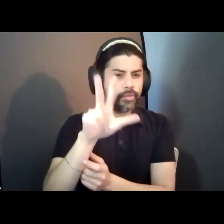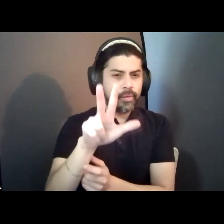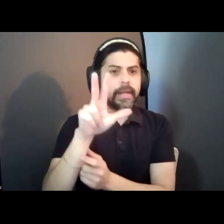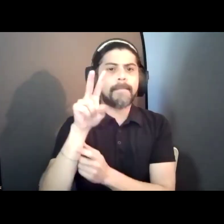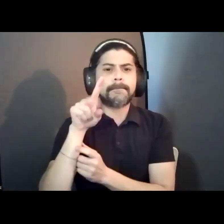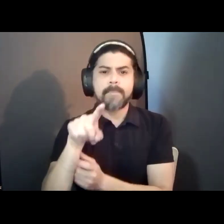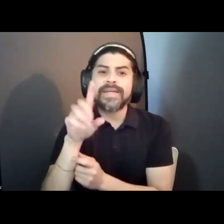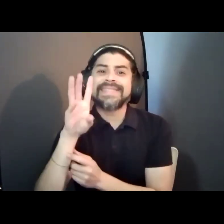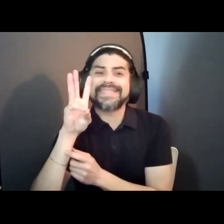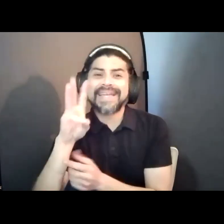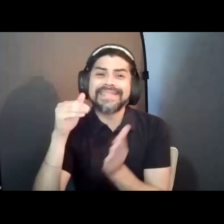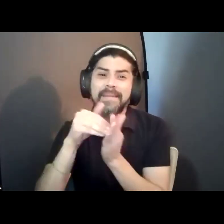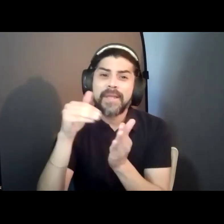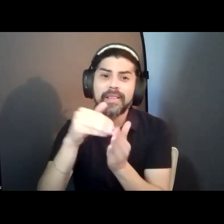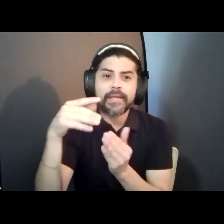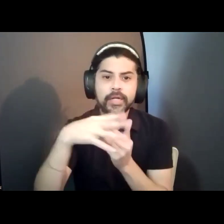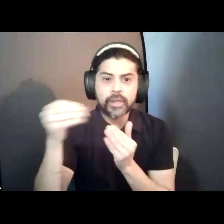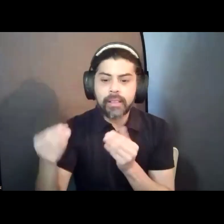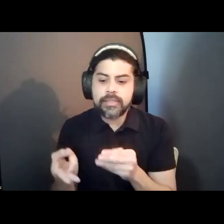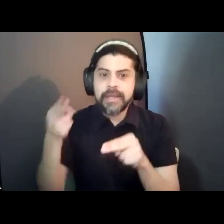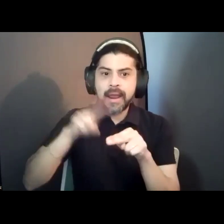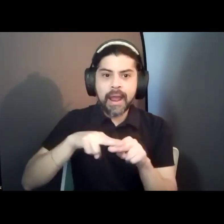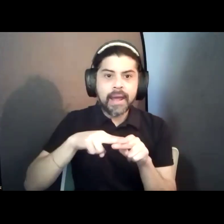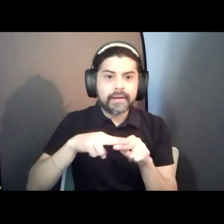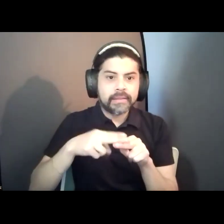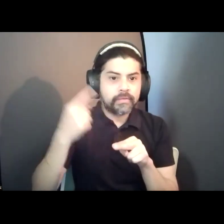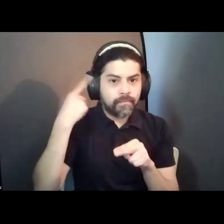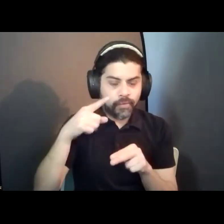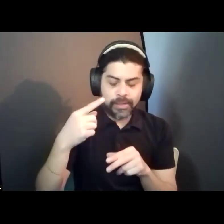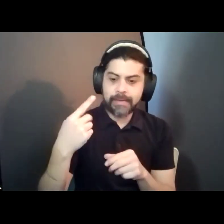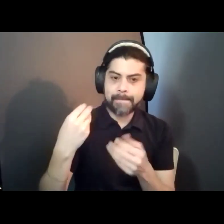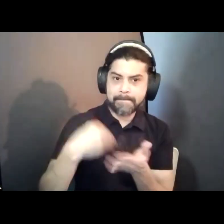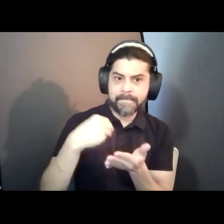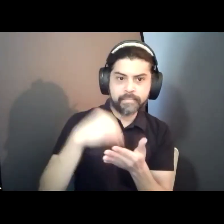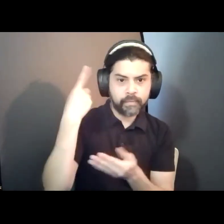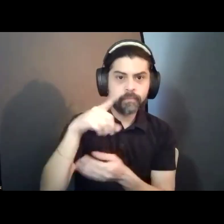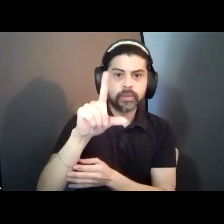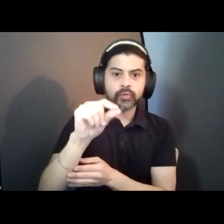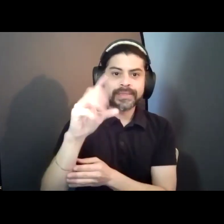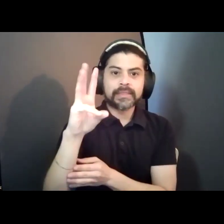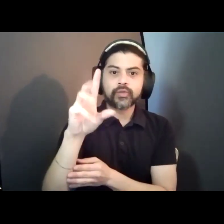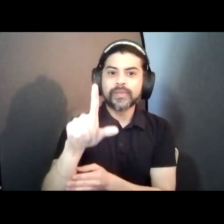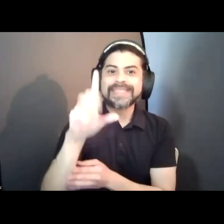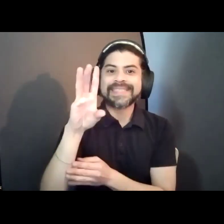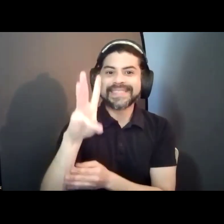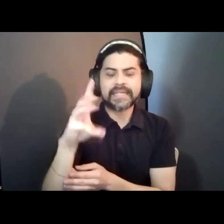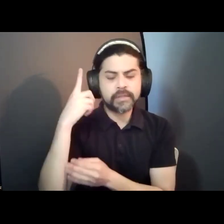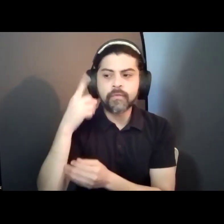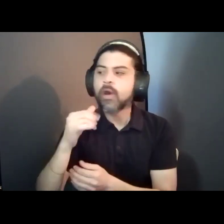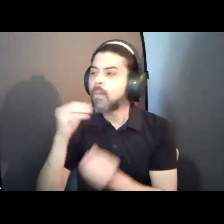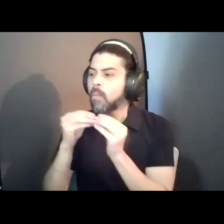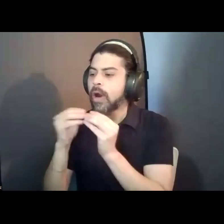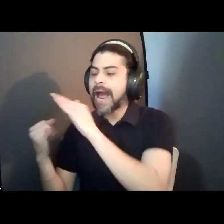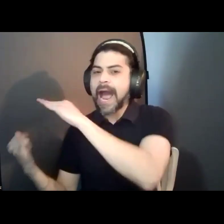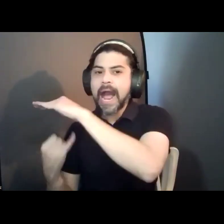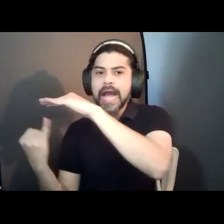federal fiscal year 2026 for the Rural Health Transformation Program, which is looking to expand access to care and strengthen the workforce in rural